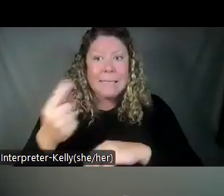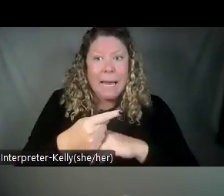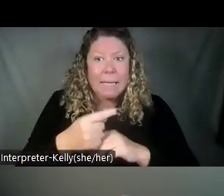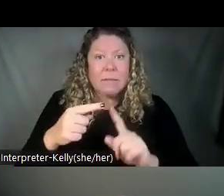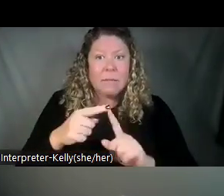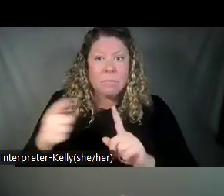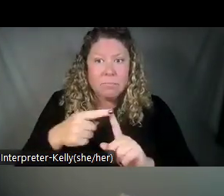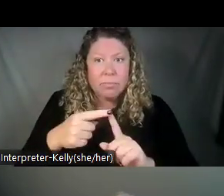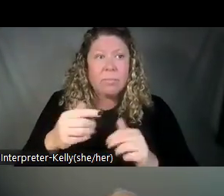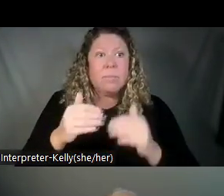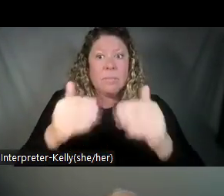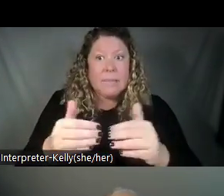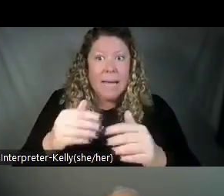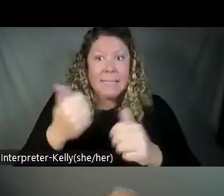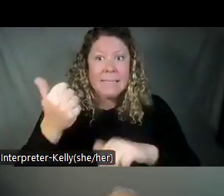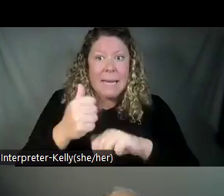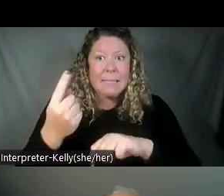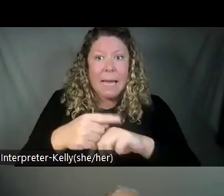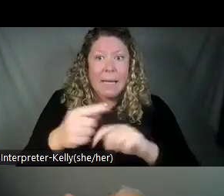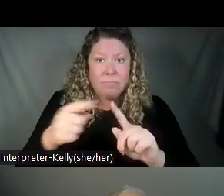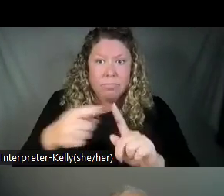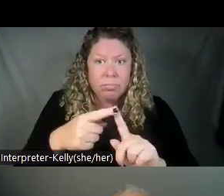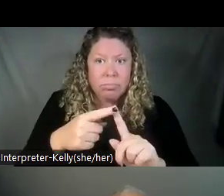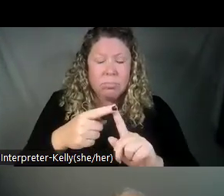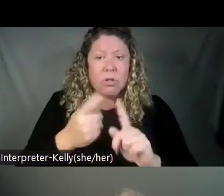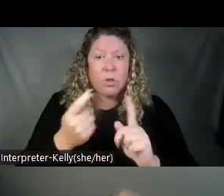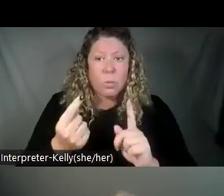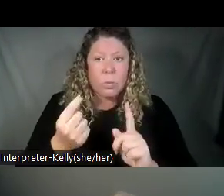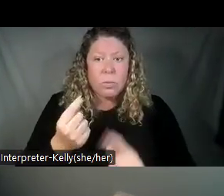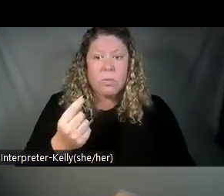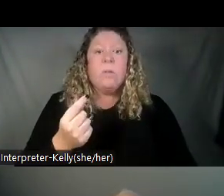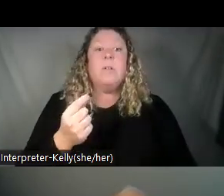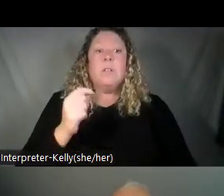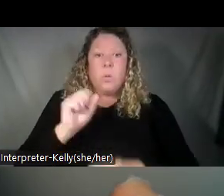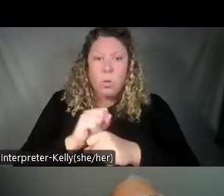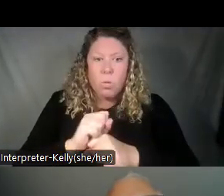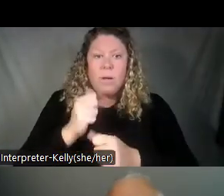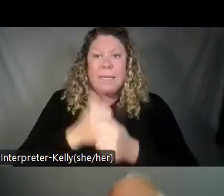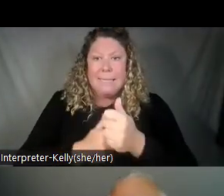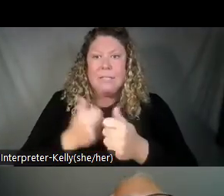do. And then once we have that 10-day plan, then we work the plan. We work it day by day.